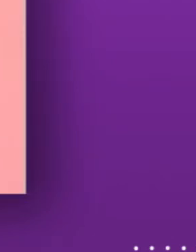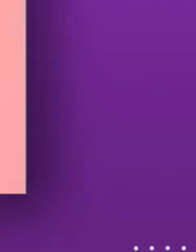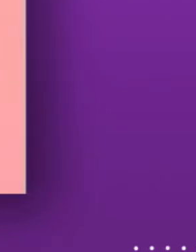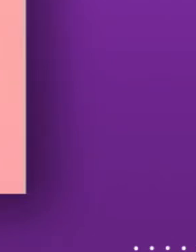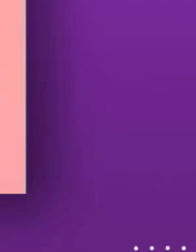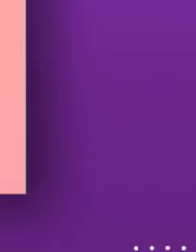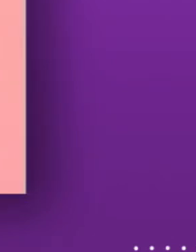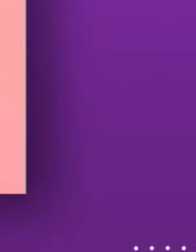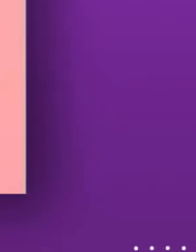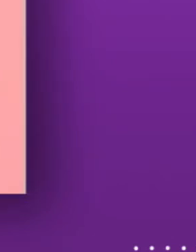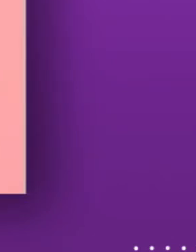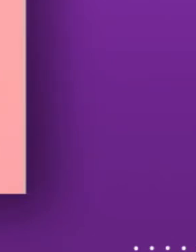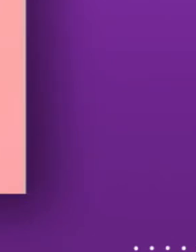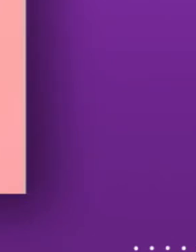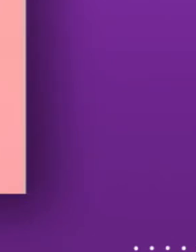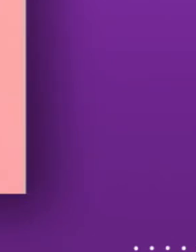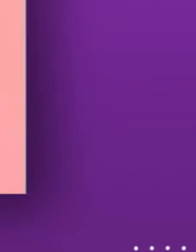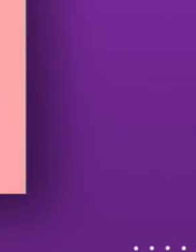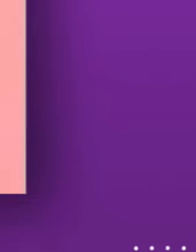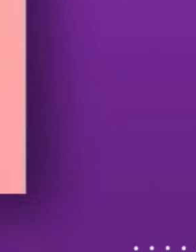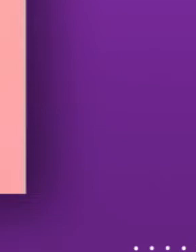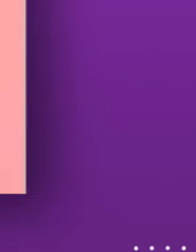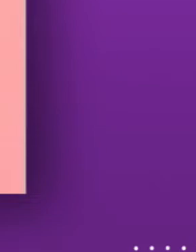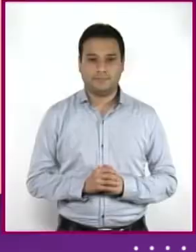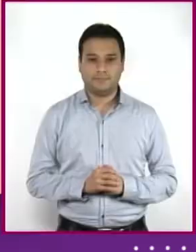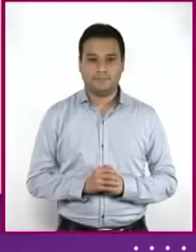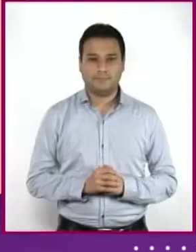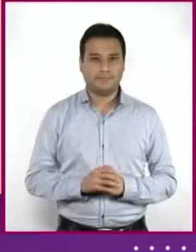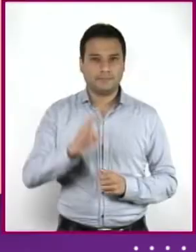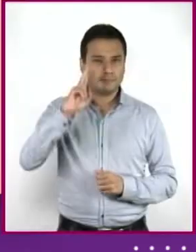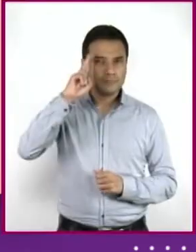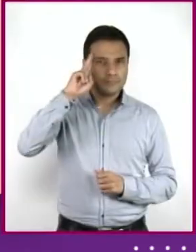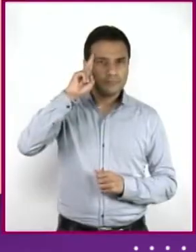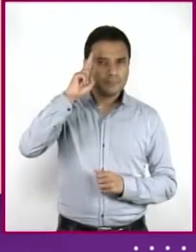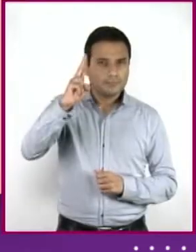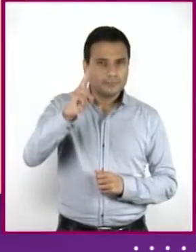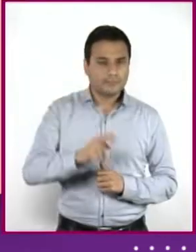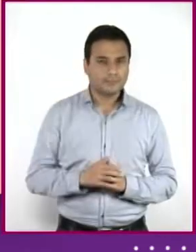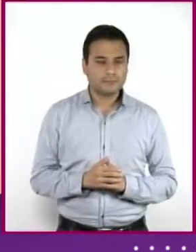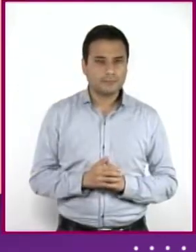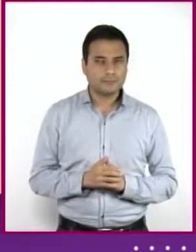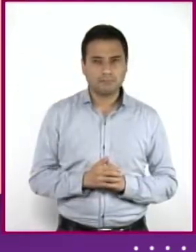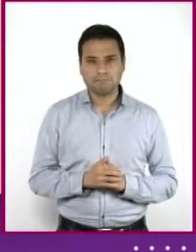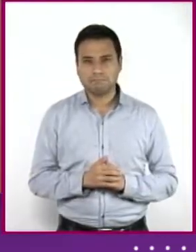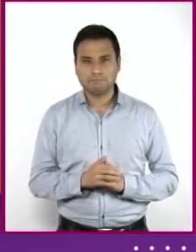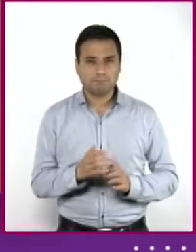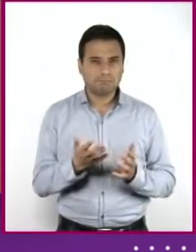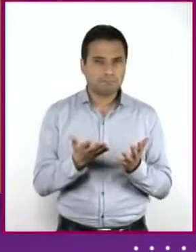Excuse me a moment. Hello? Yes?